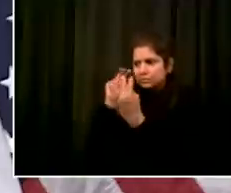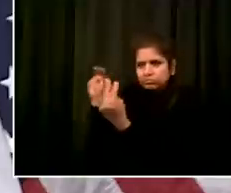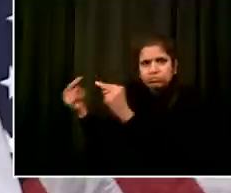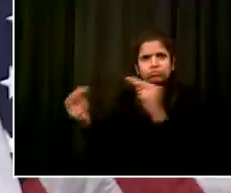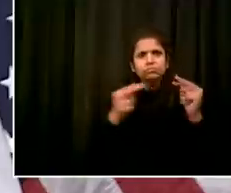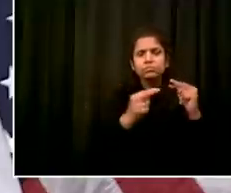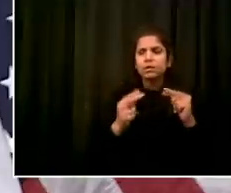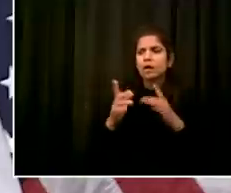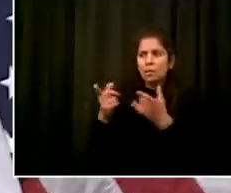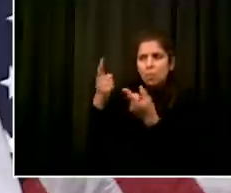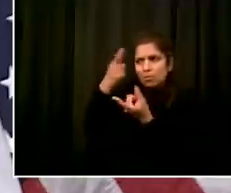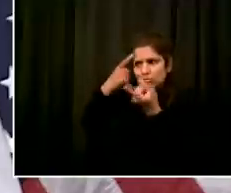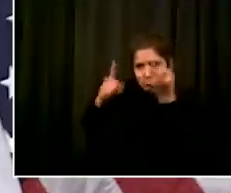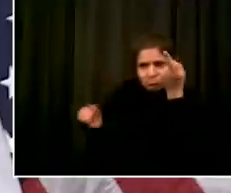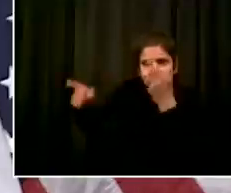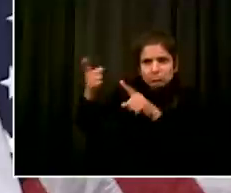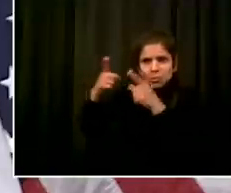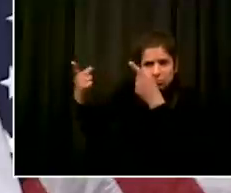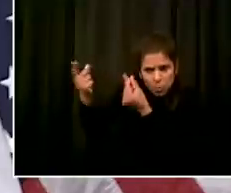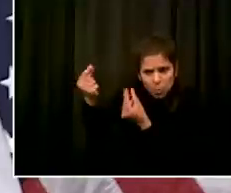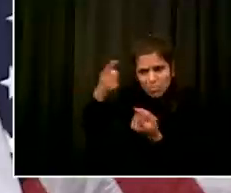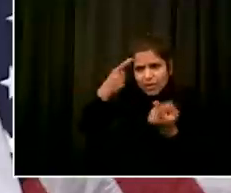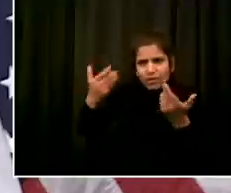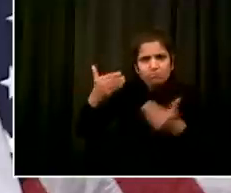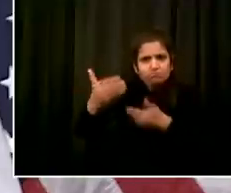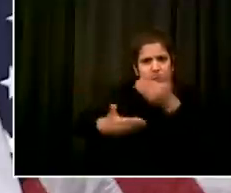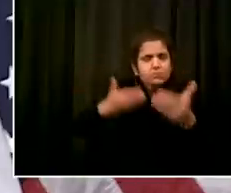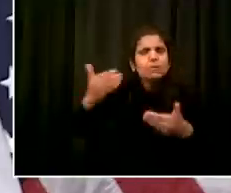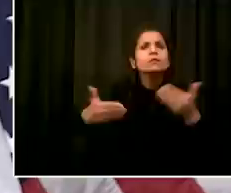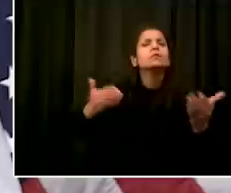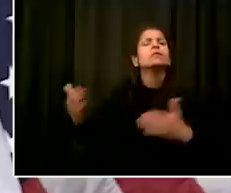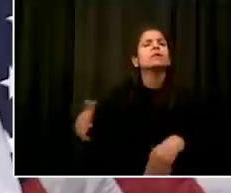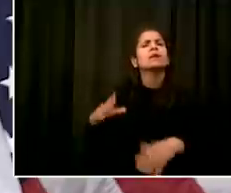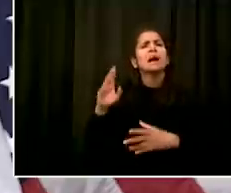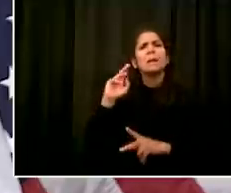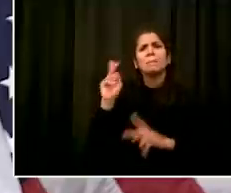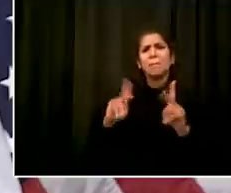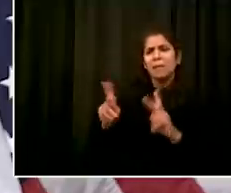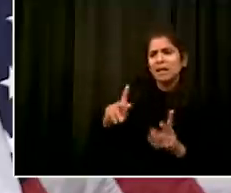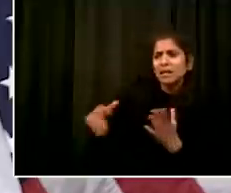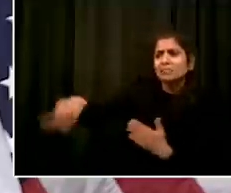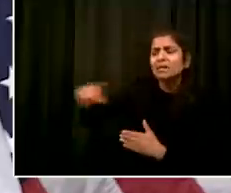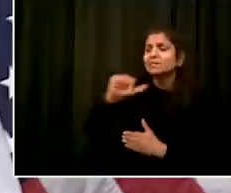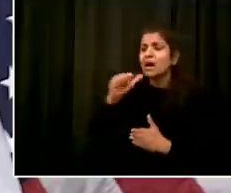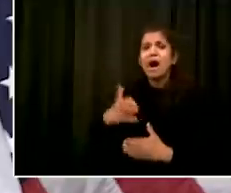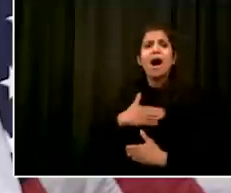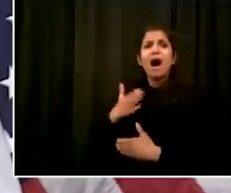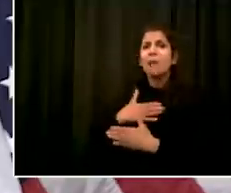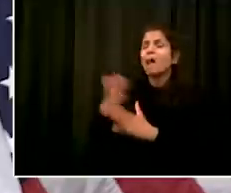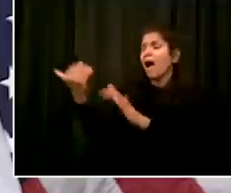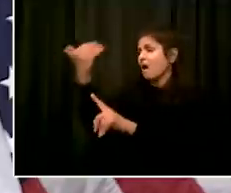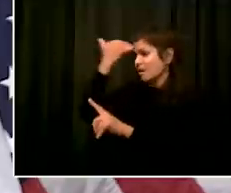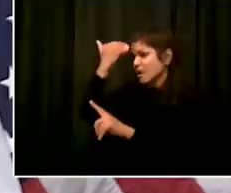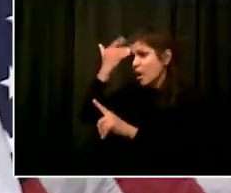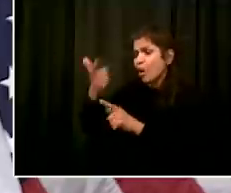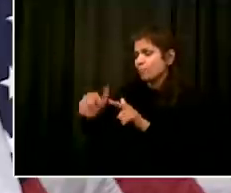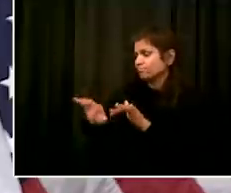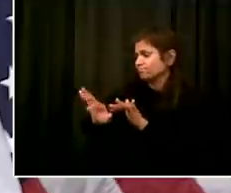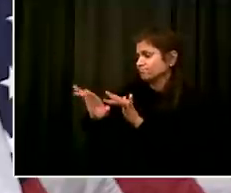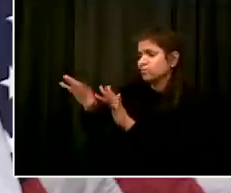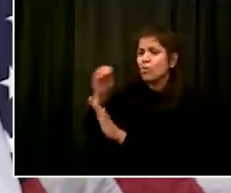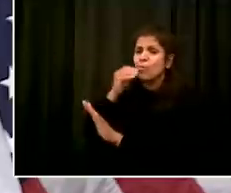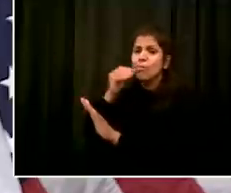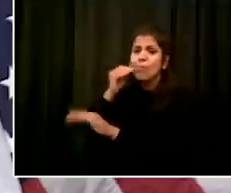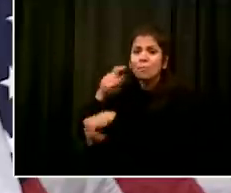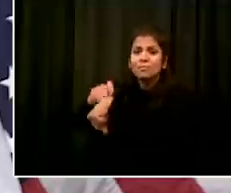understand your desire to keep moving, but there's a curfew. And we don't want to arrest everyone. We want to let people go home peacefully. And the way to do that is to go back across the bridge. And